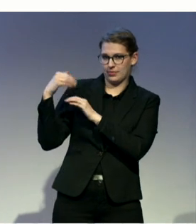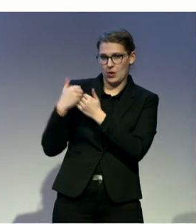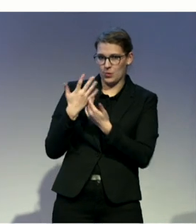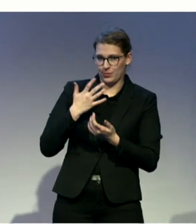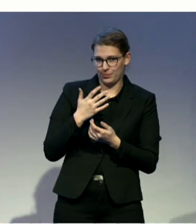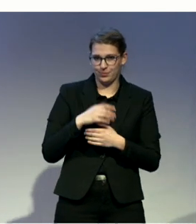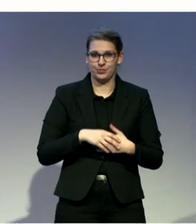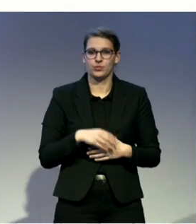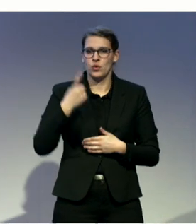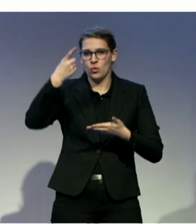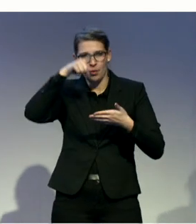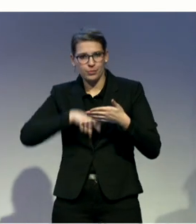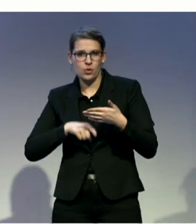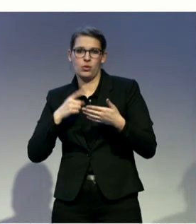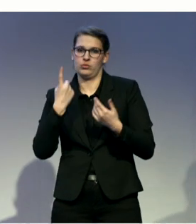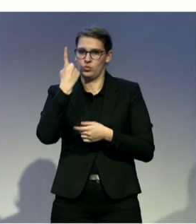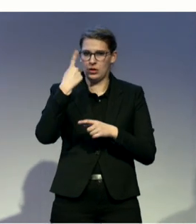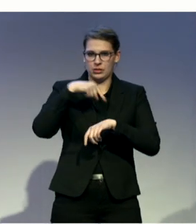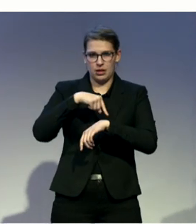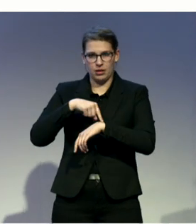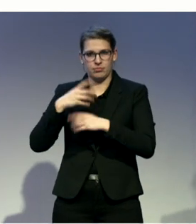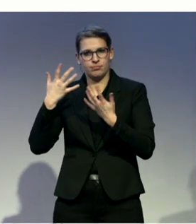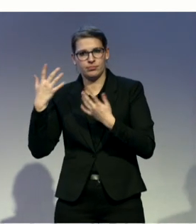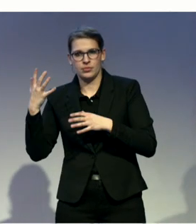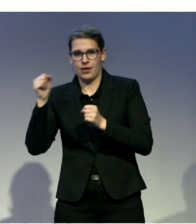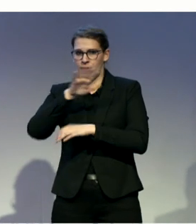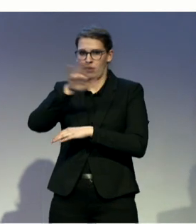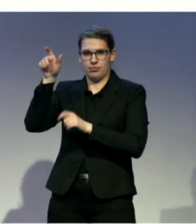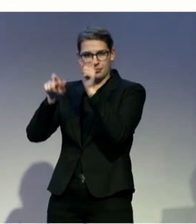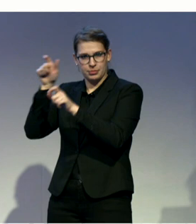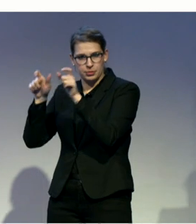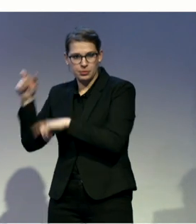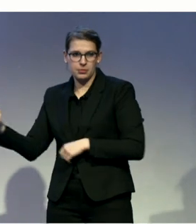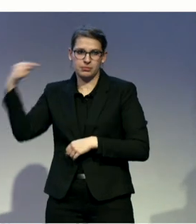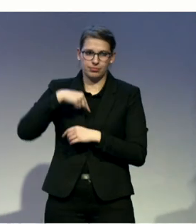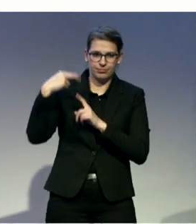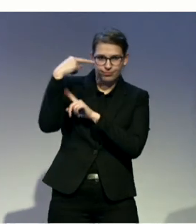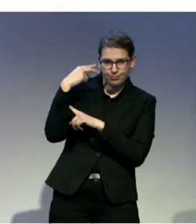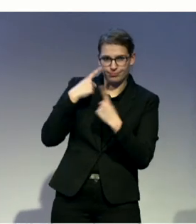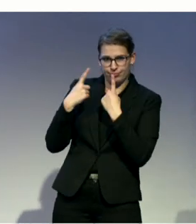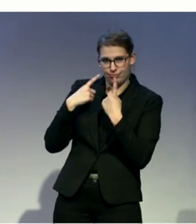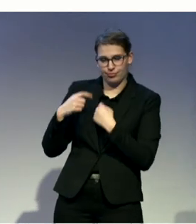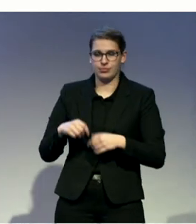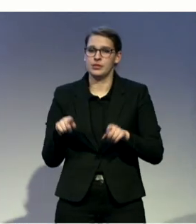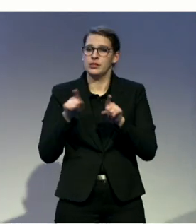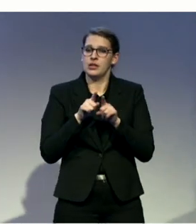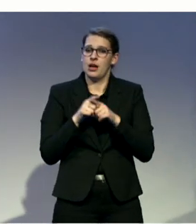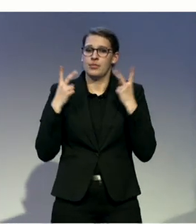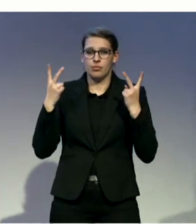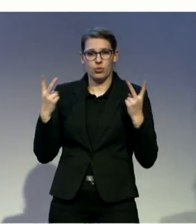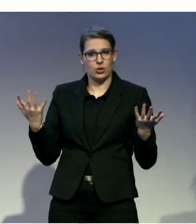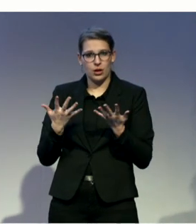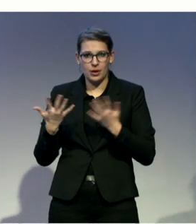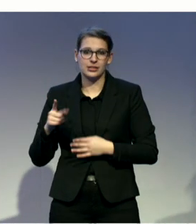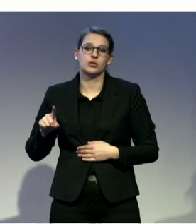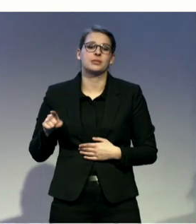the supporting staff. Also, it's important to be sustainable. All our 11 services are contracted